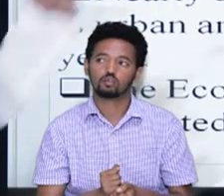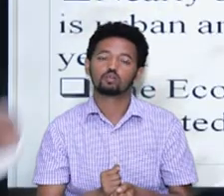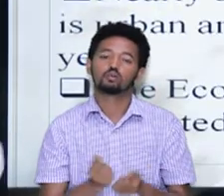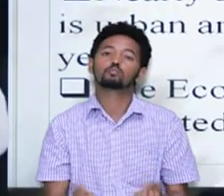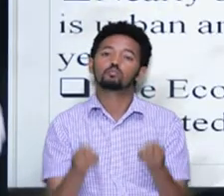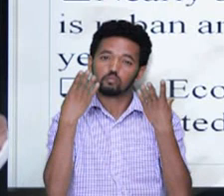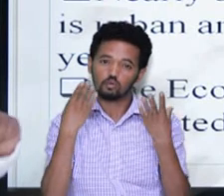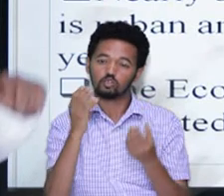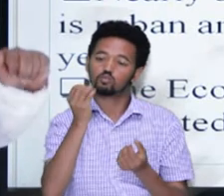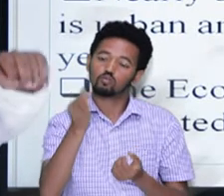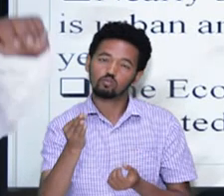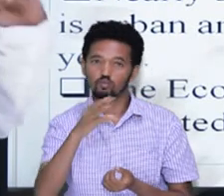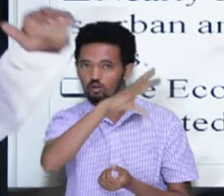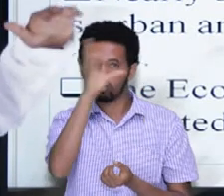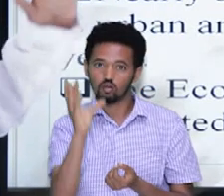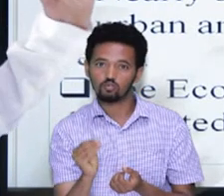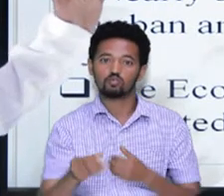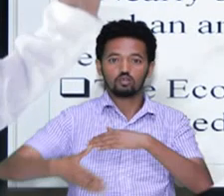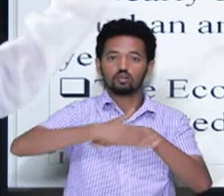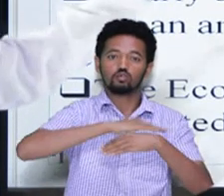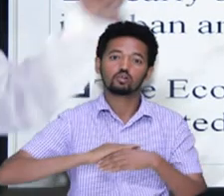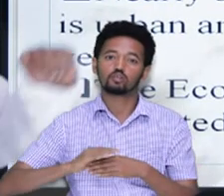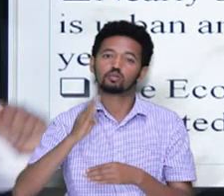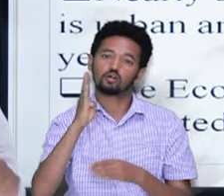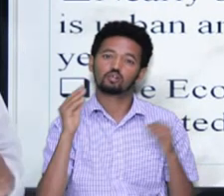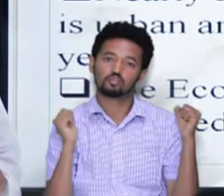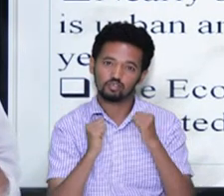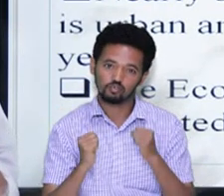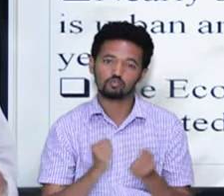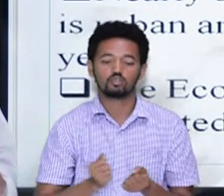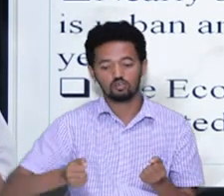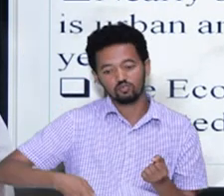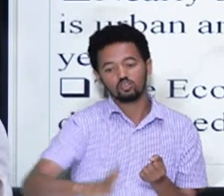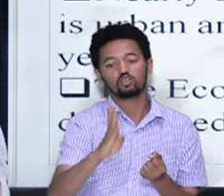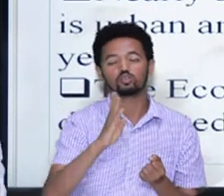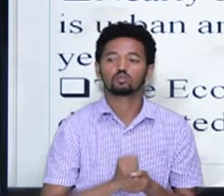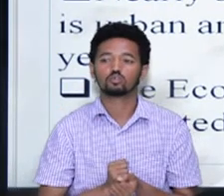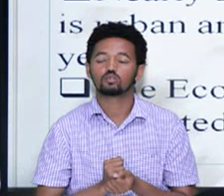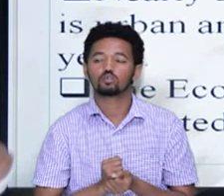Much of the Northern Africa is covered by desert vegetation.